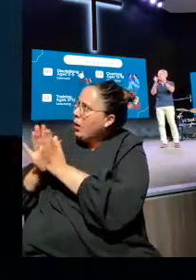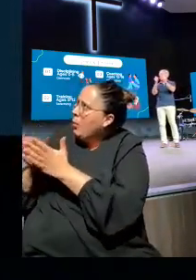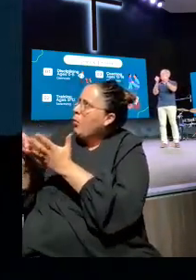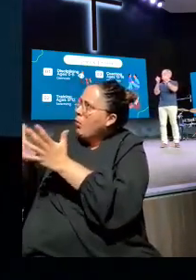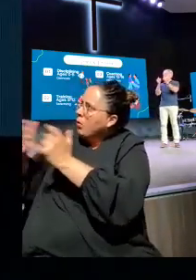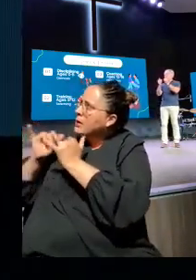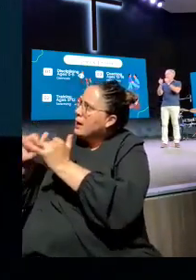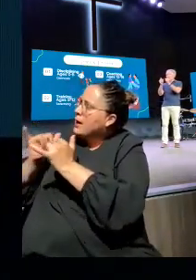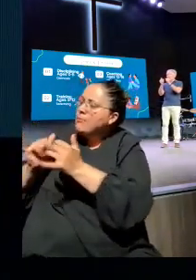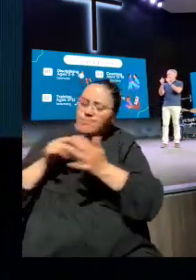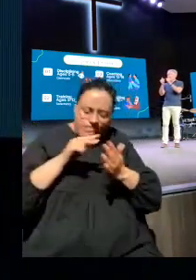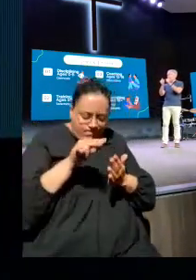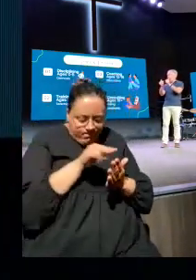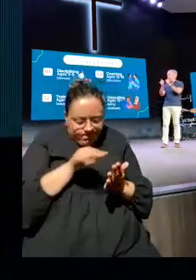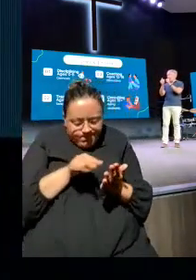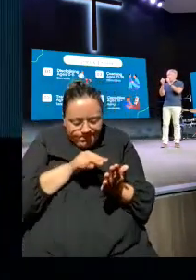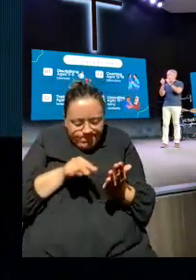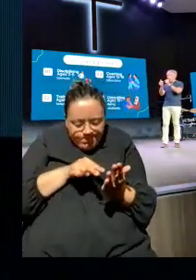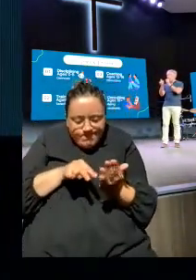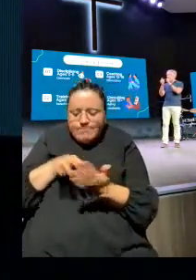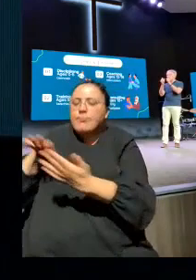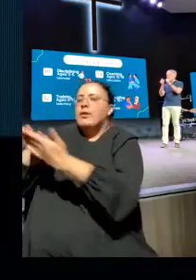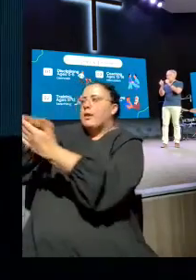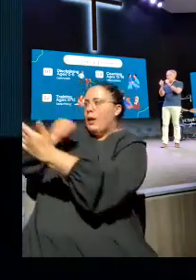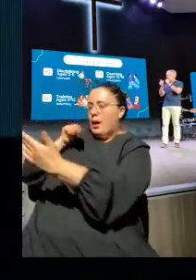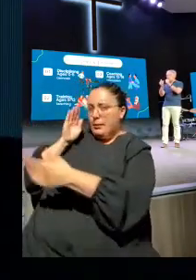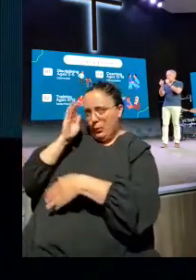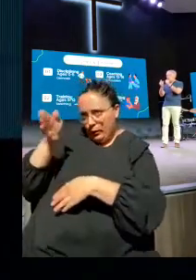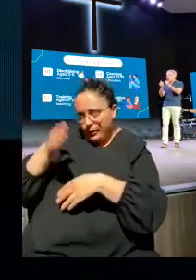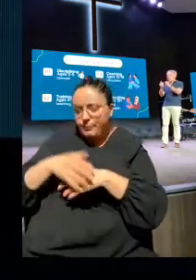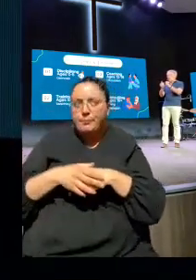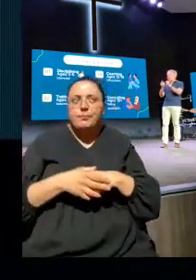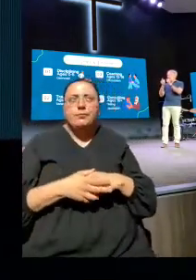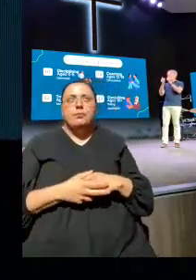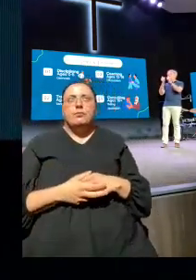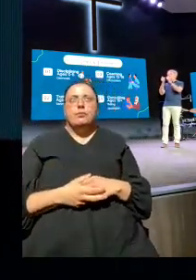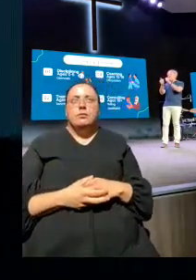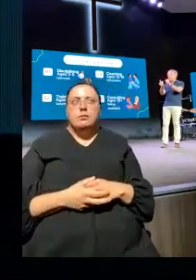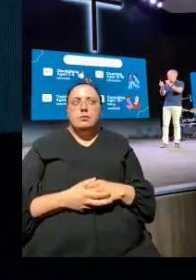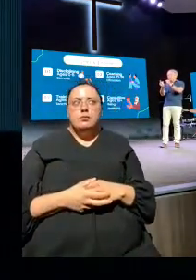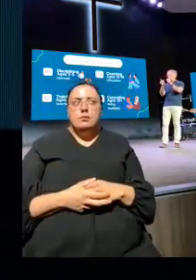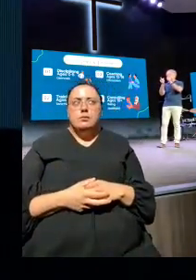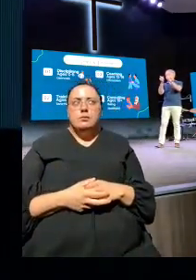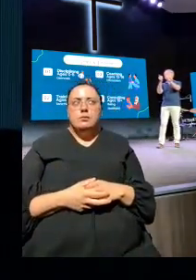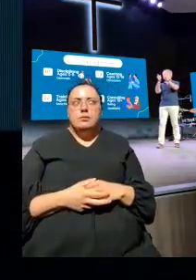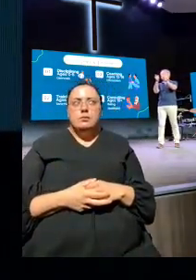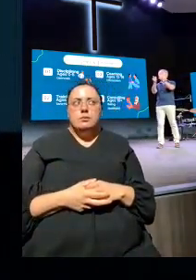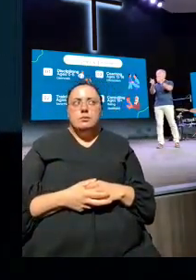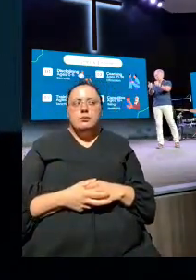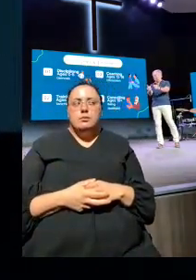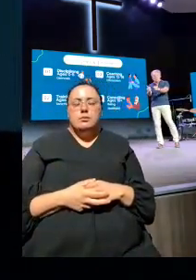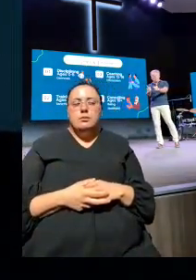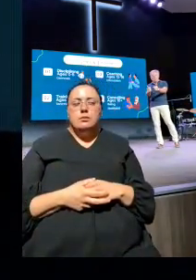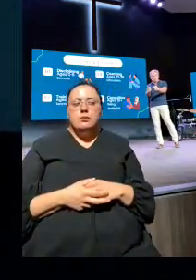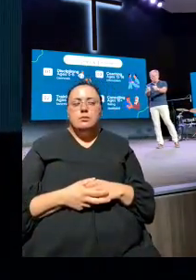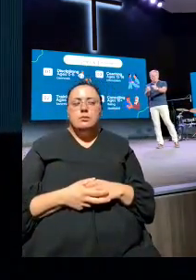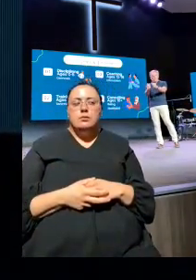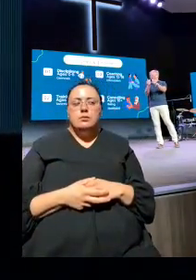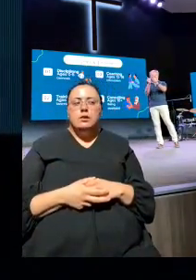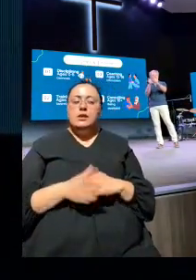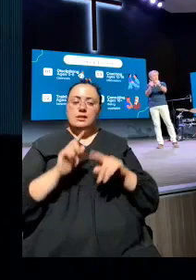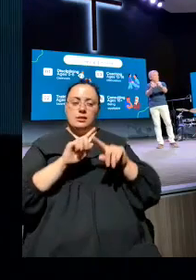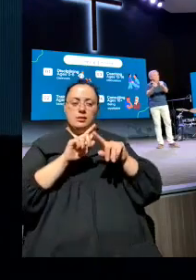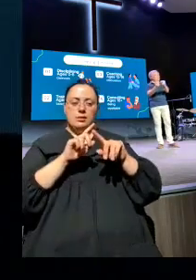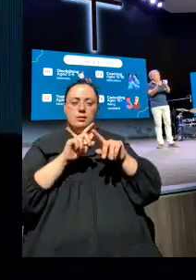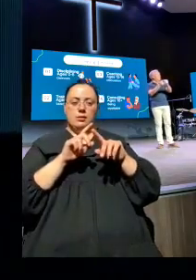you by good organizations that provide material you can read with your children.